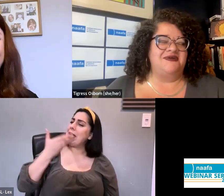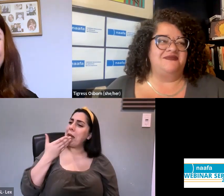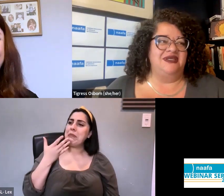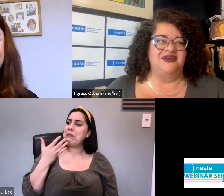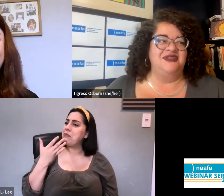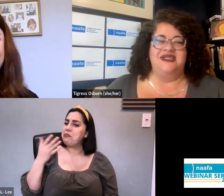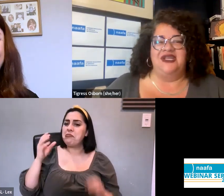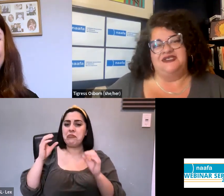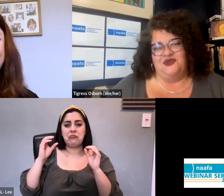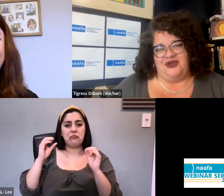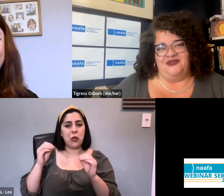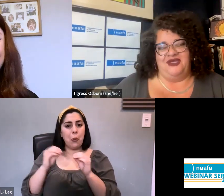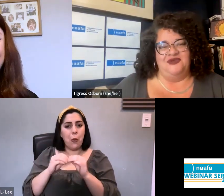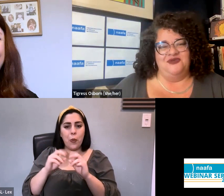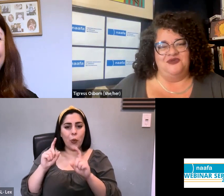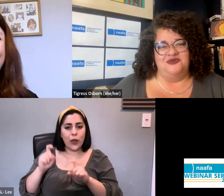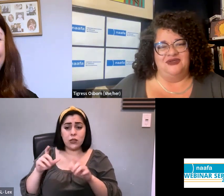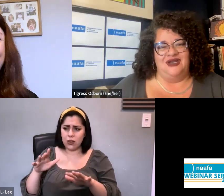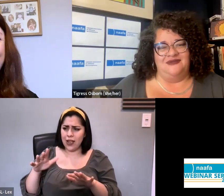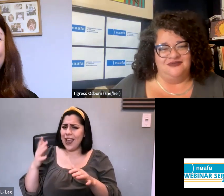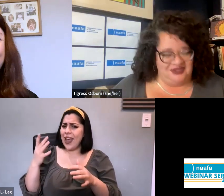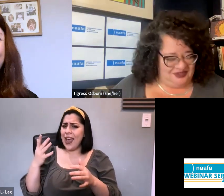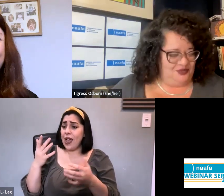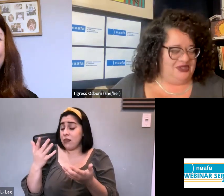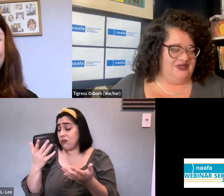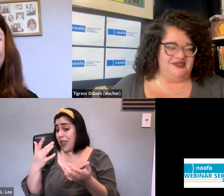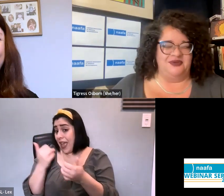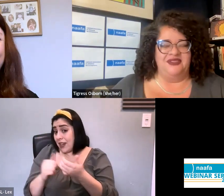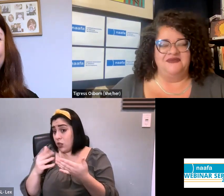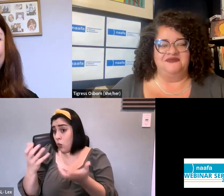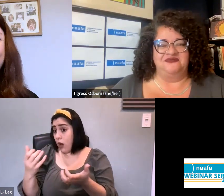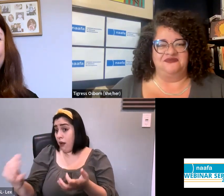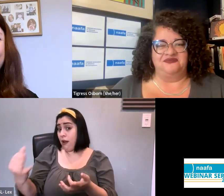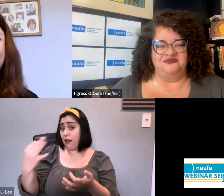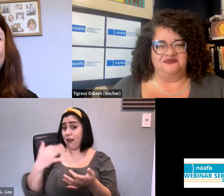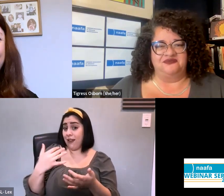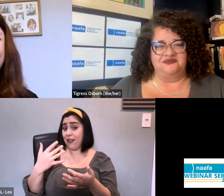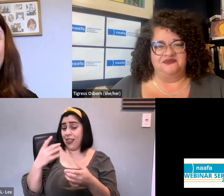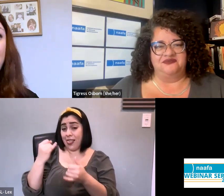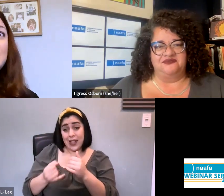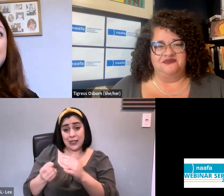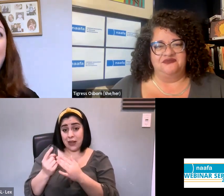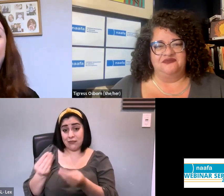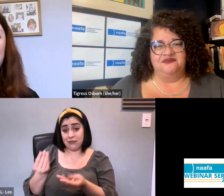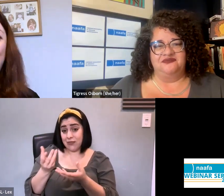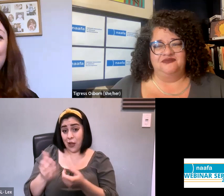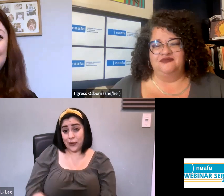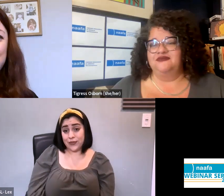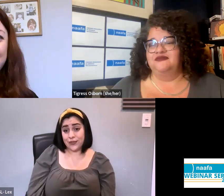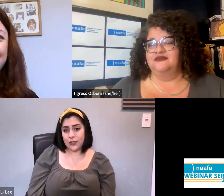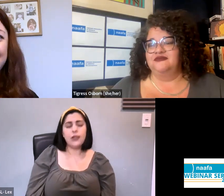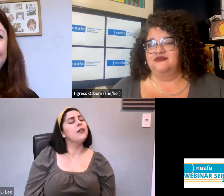there anything I didn't ask you about that you want to leave us with? Just have